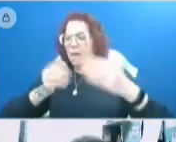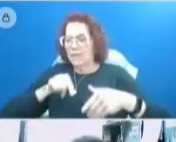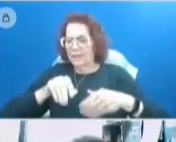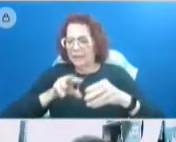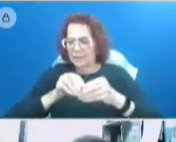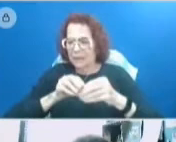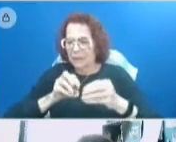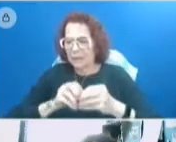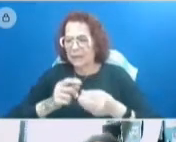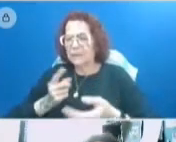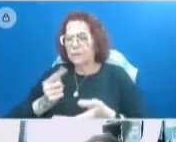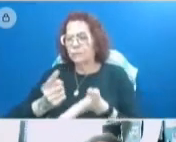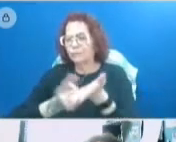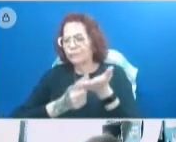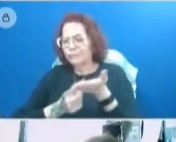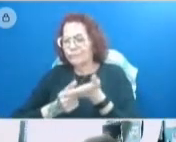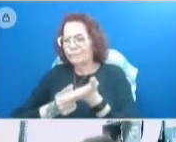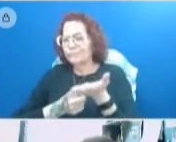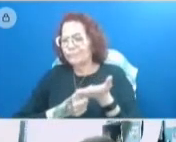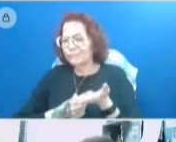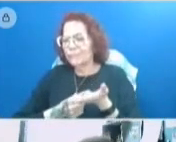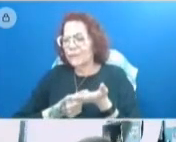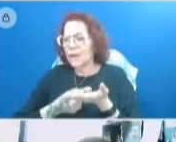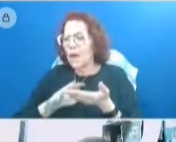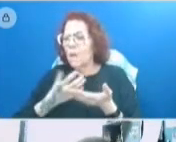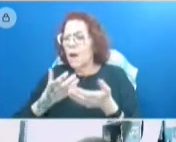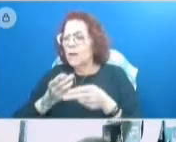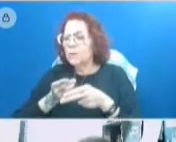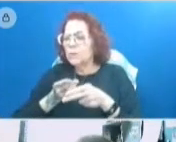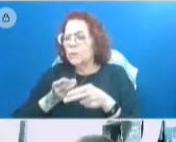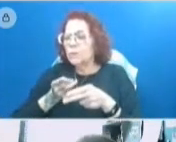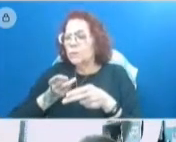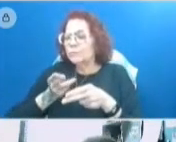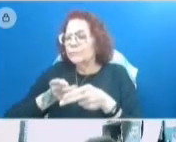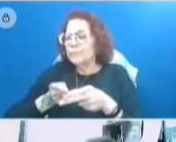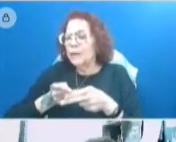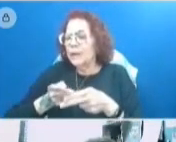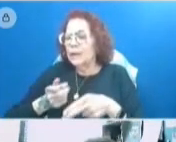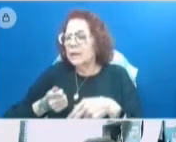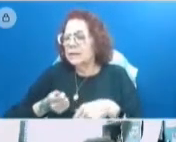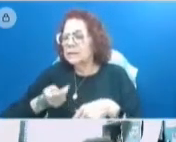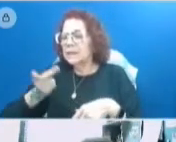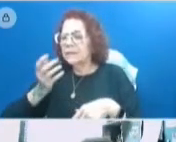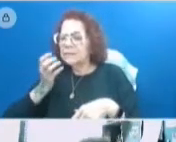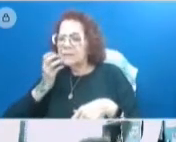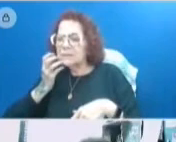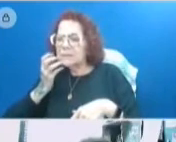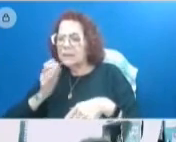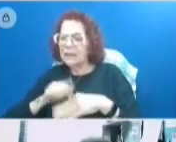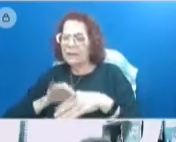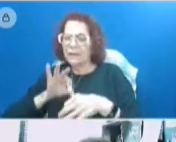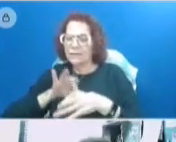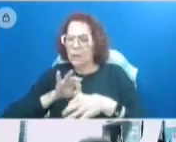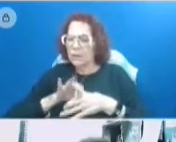on that what was called in the minutes the high density early voting sites. There was a reference in that